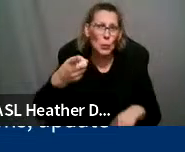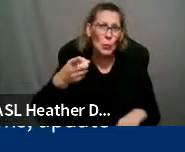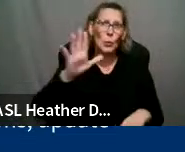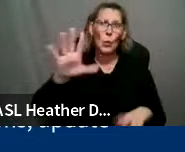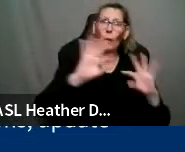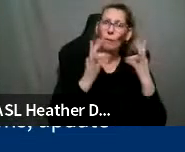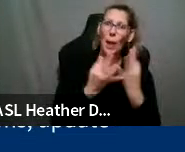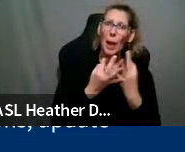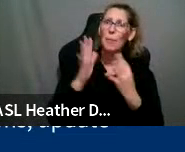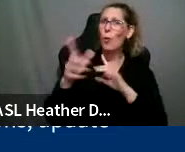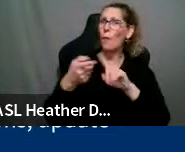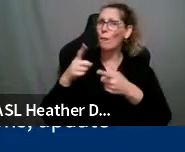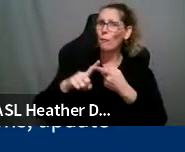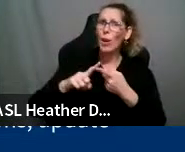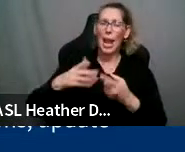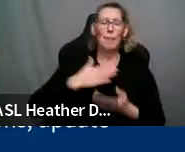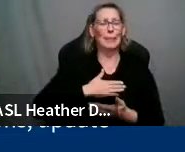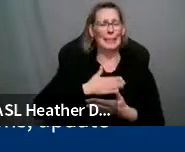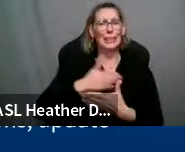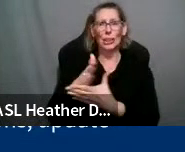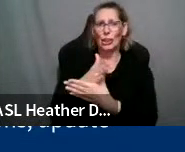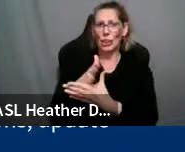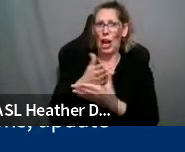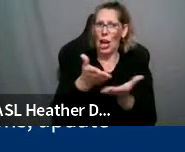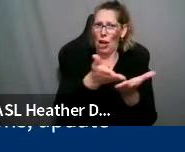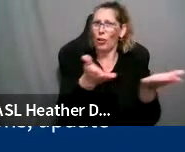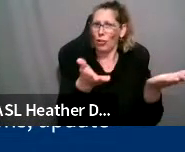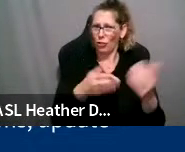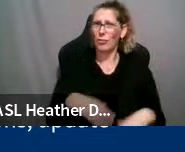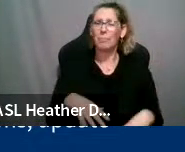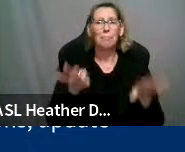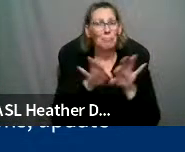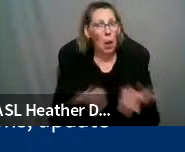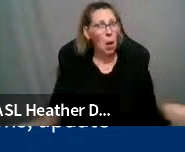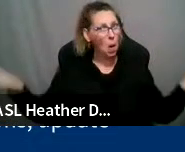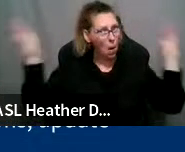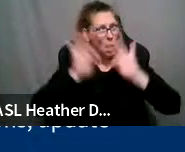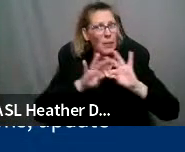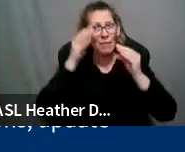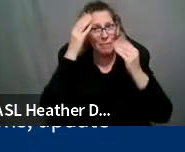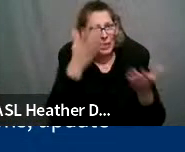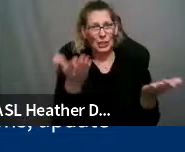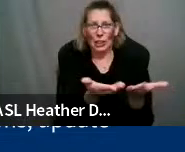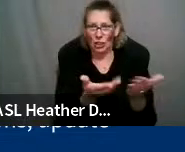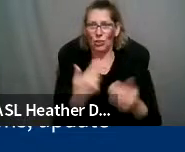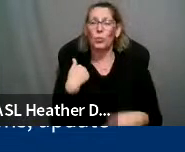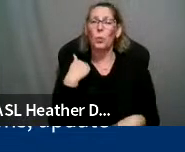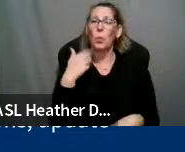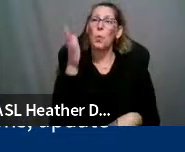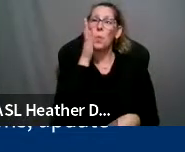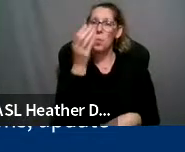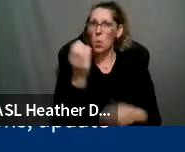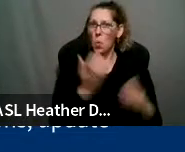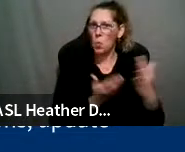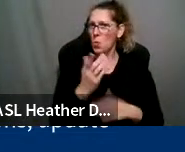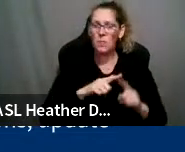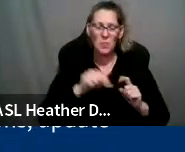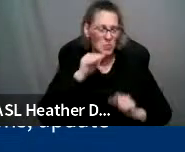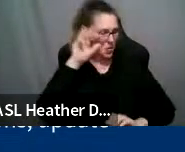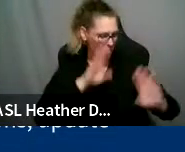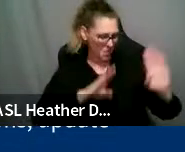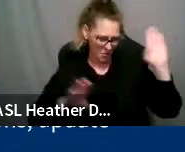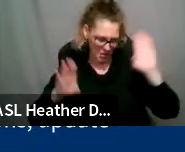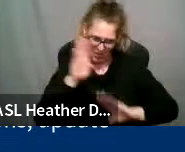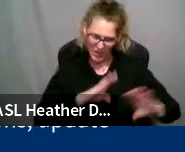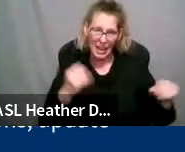family. So please share this. There's some important information that's on here, so I'm going to go through it, but don't worry if